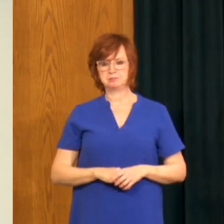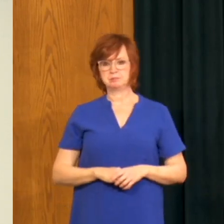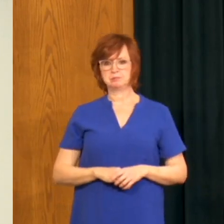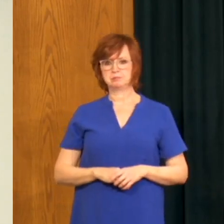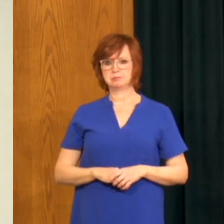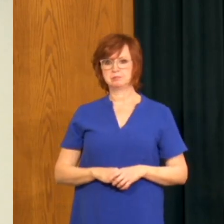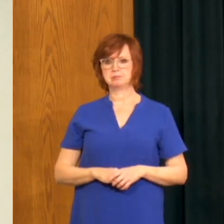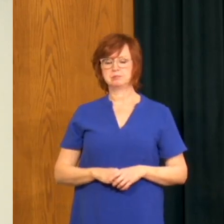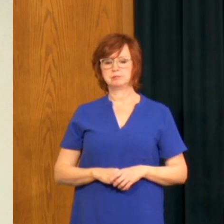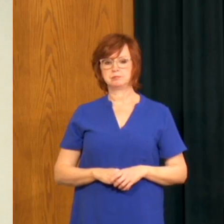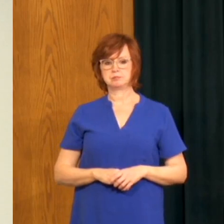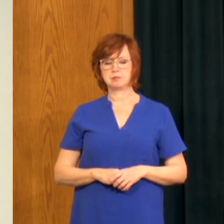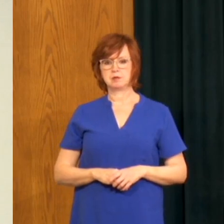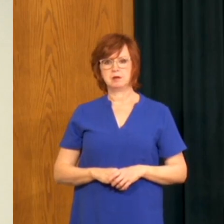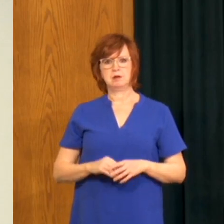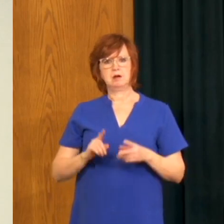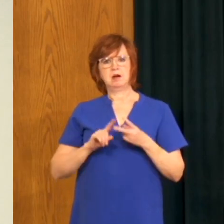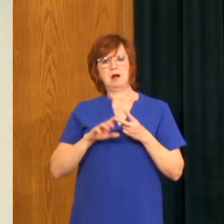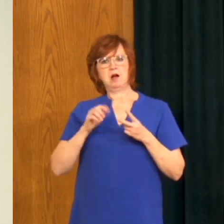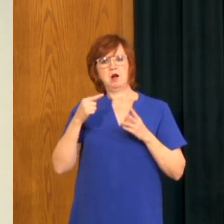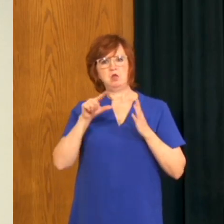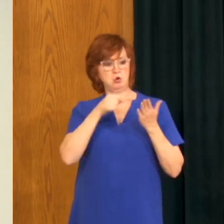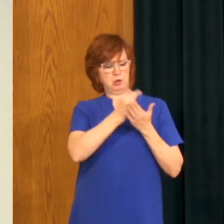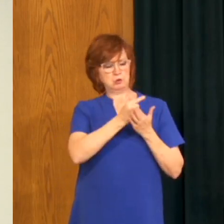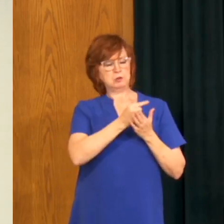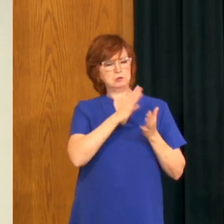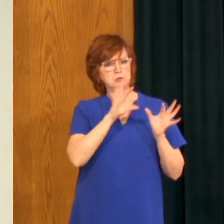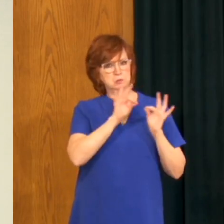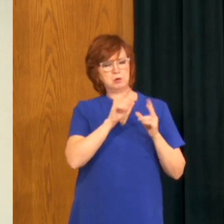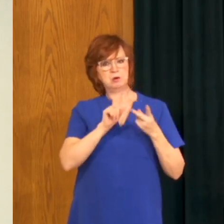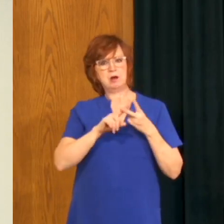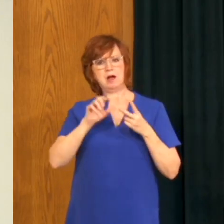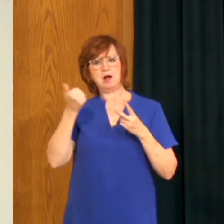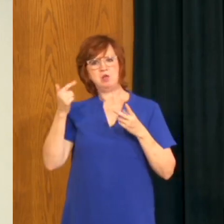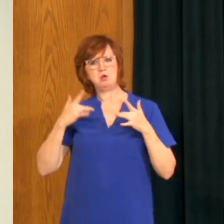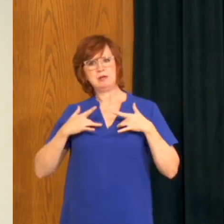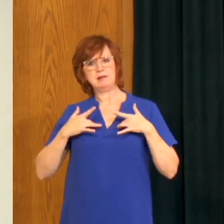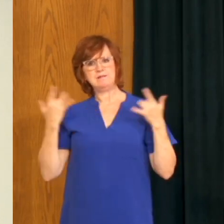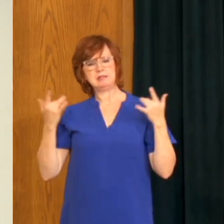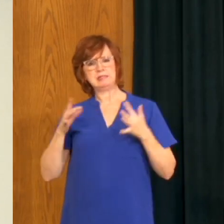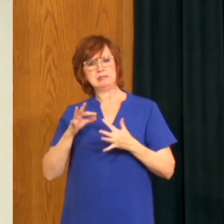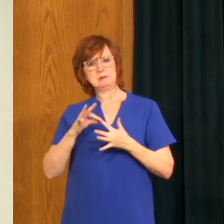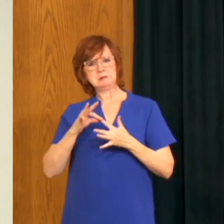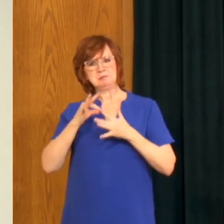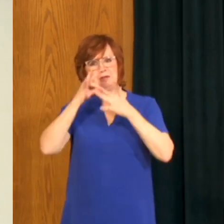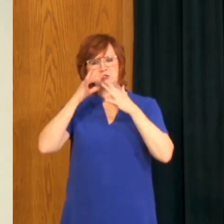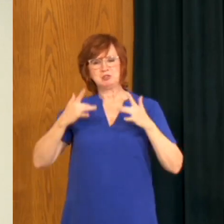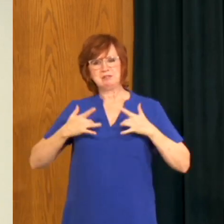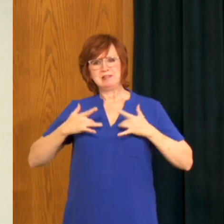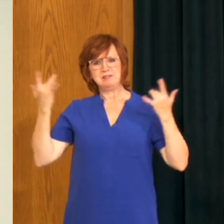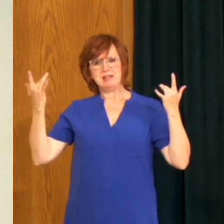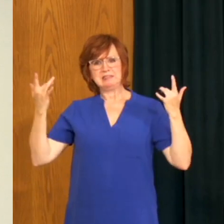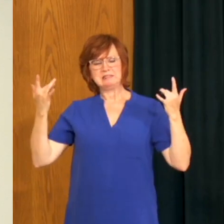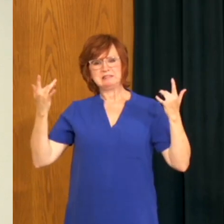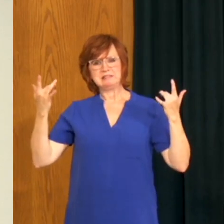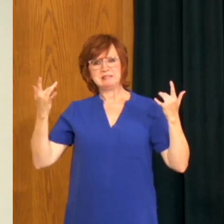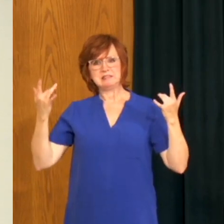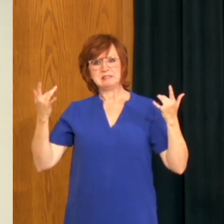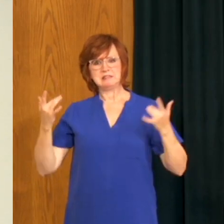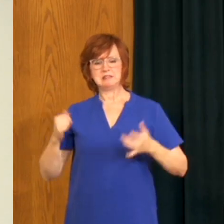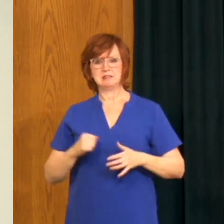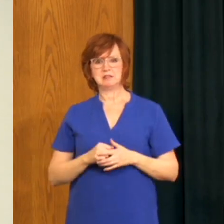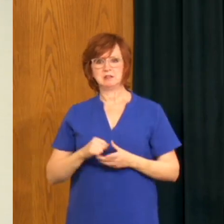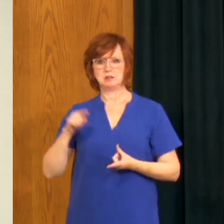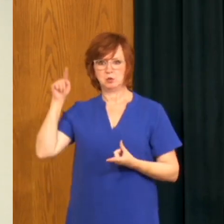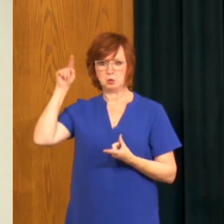if allowed, those special occasions, and the caution around not really having a lot of social